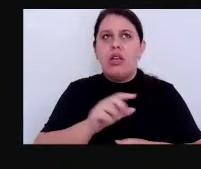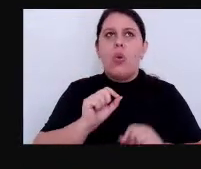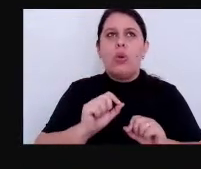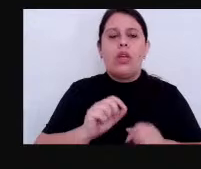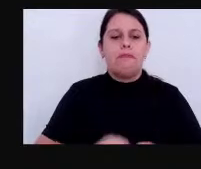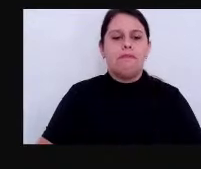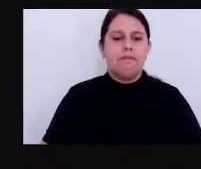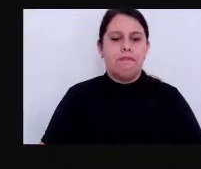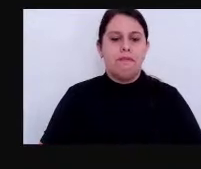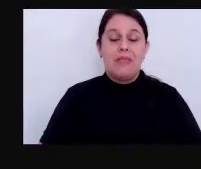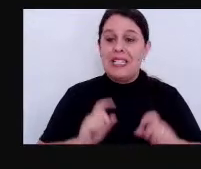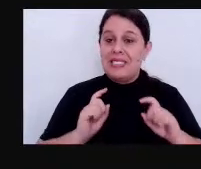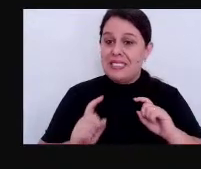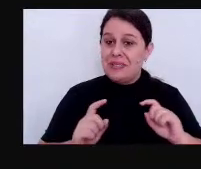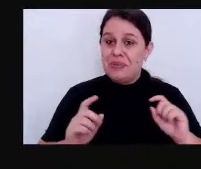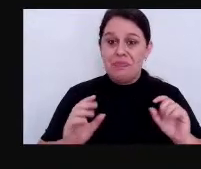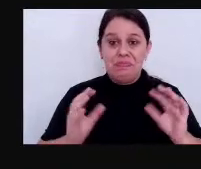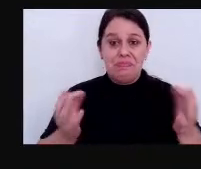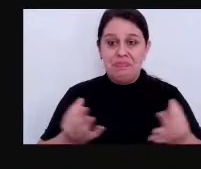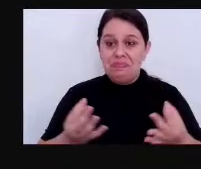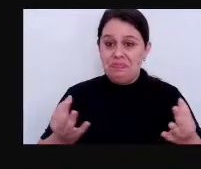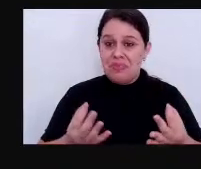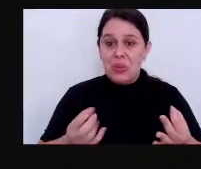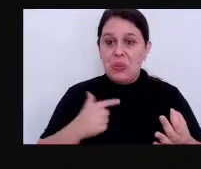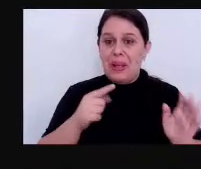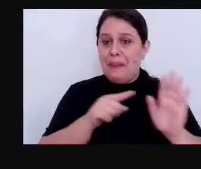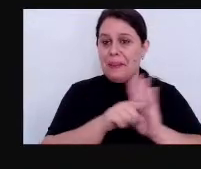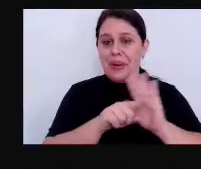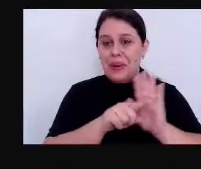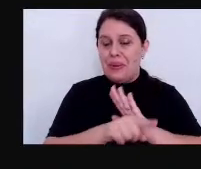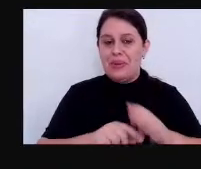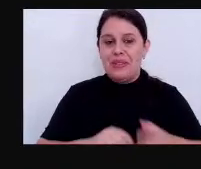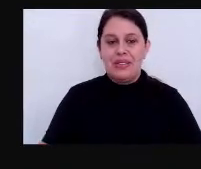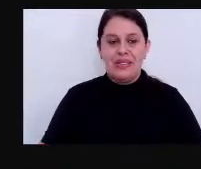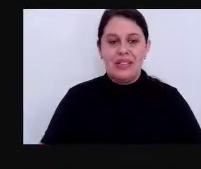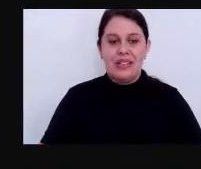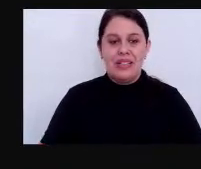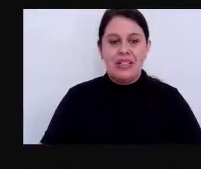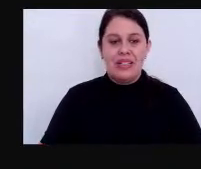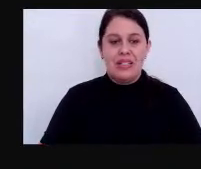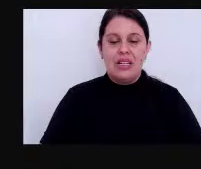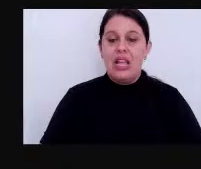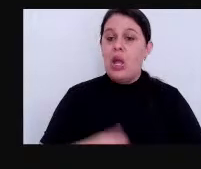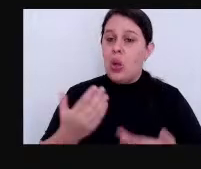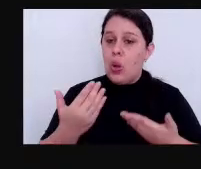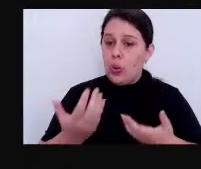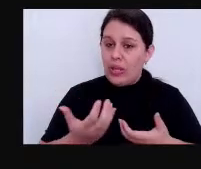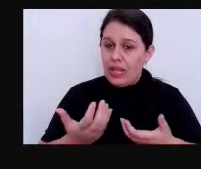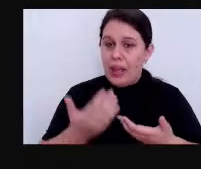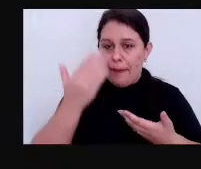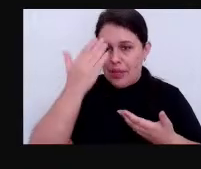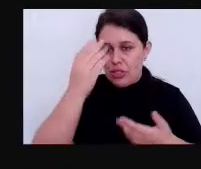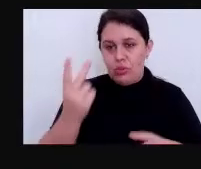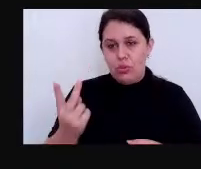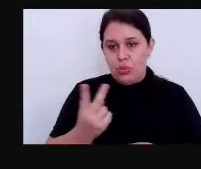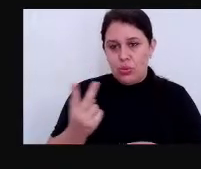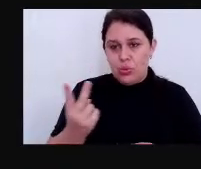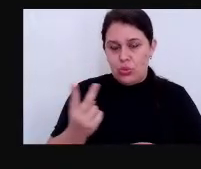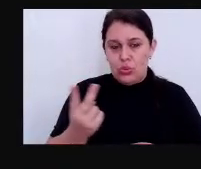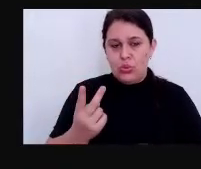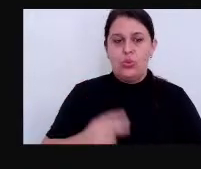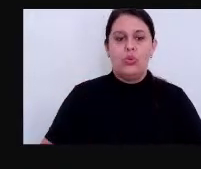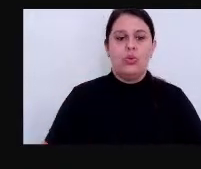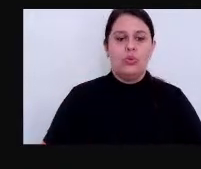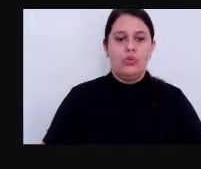questions. So I'd like to ask for you both to let the audience in the